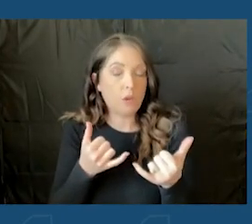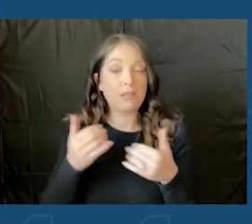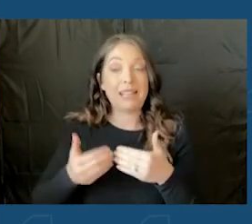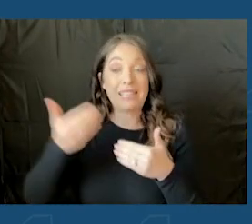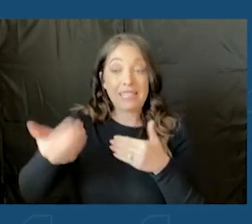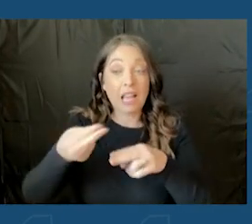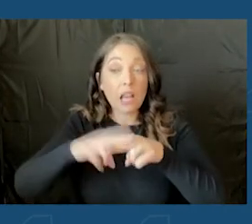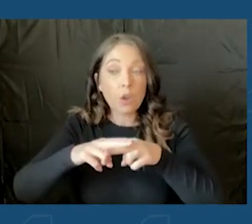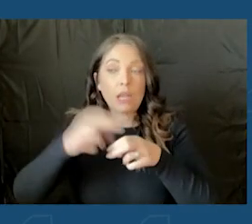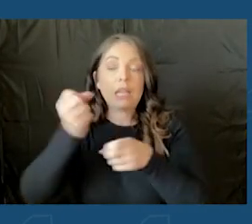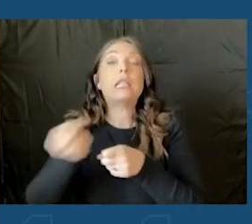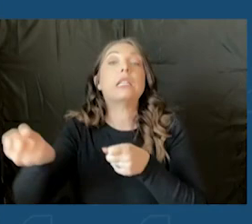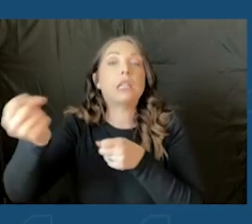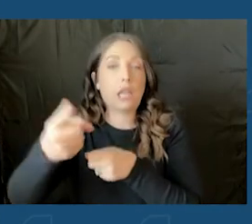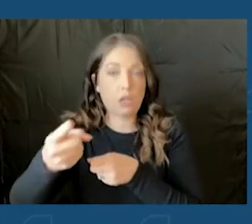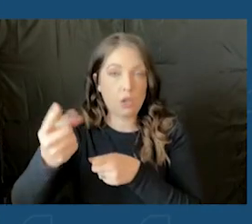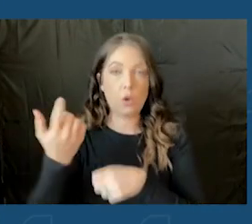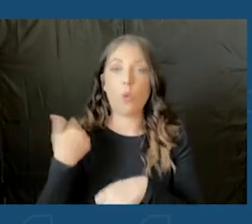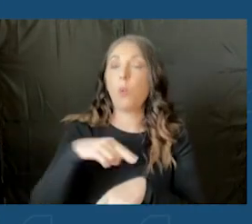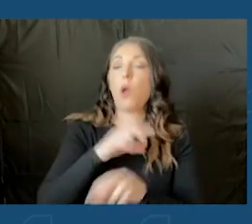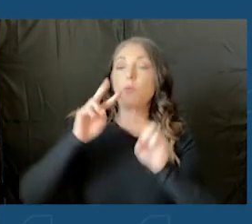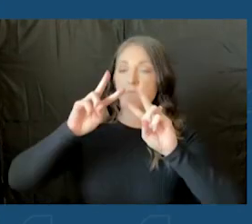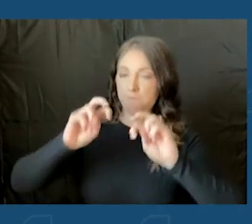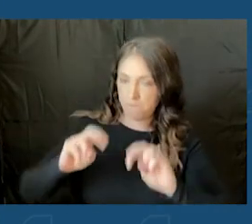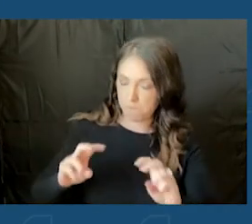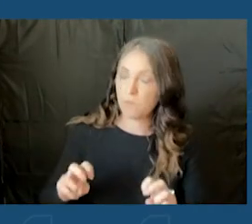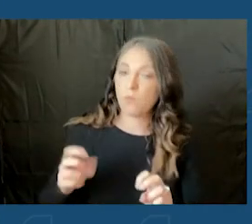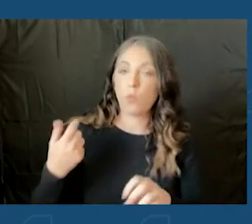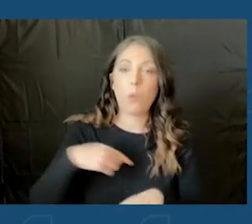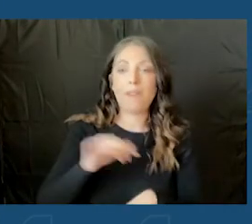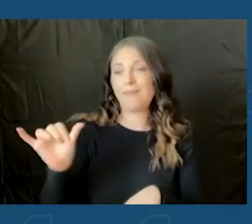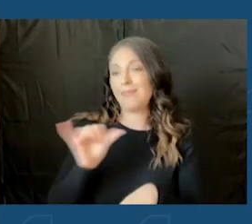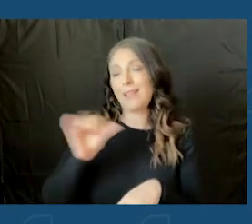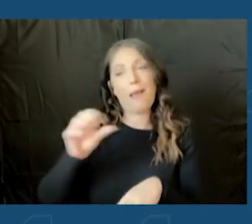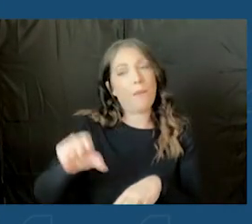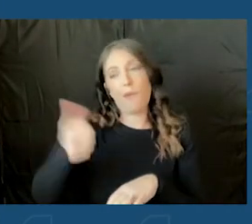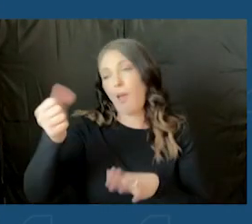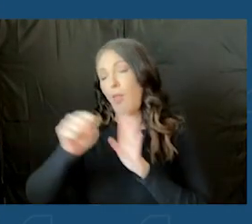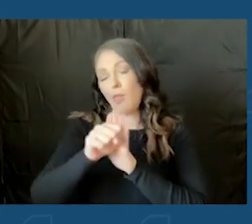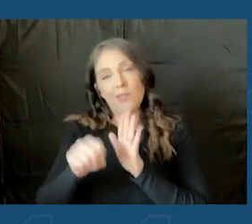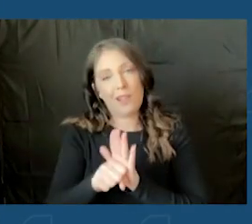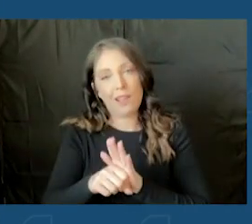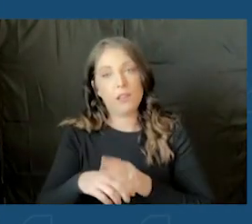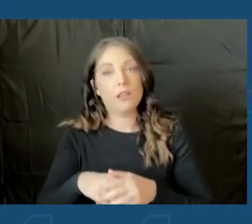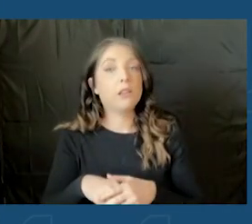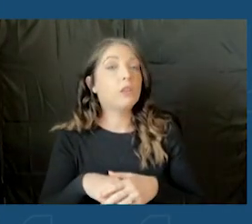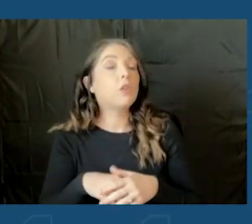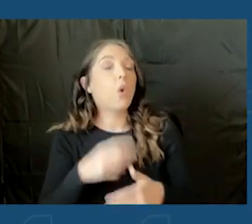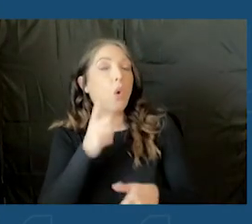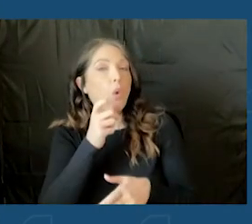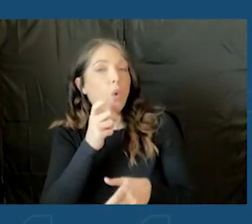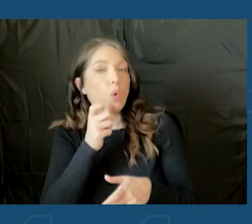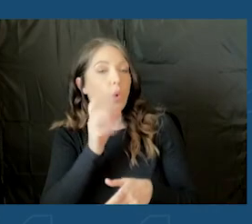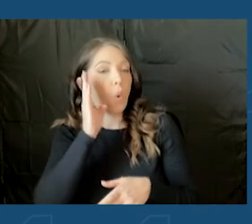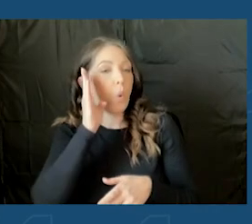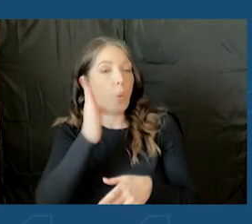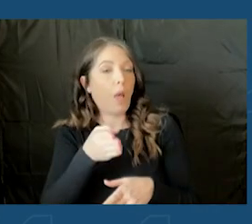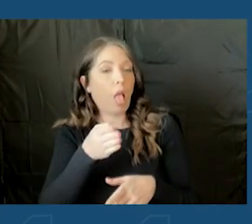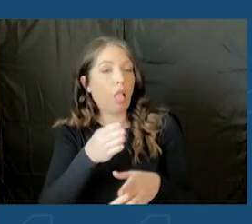we're looking at it, and we're similar to about a dozen other states. Well, why not picking up the tab for businesses that are having their own